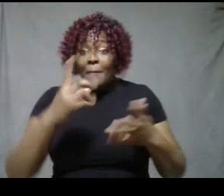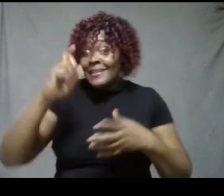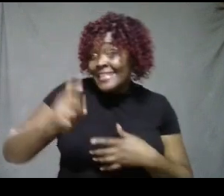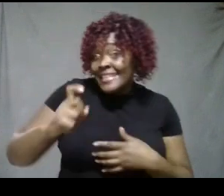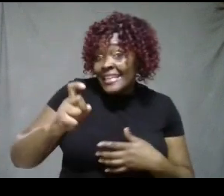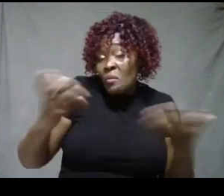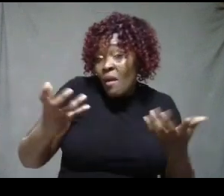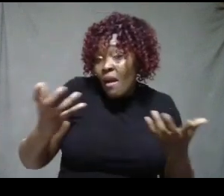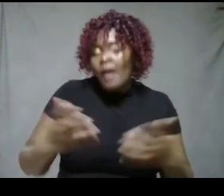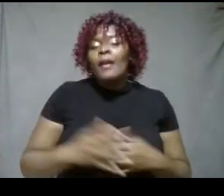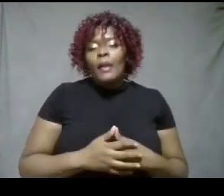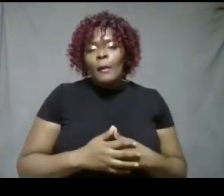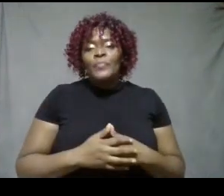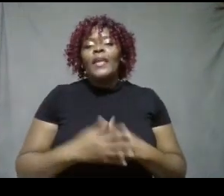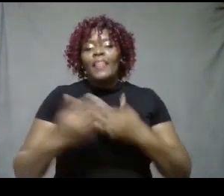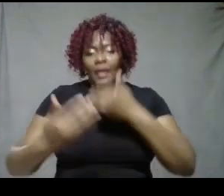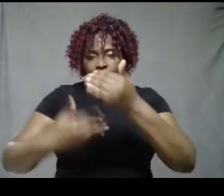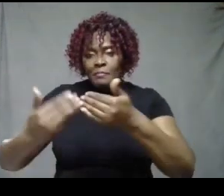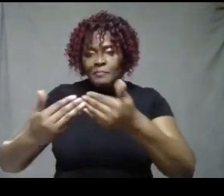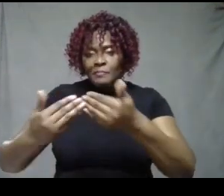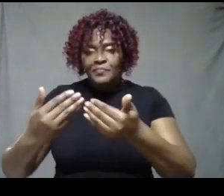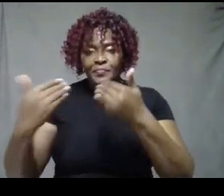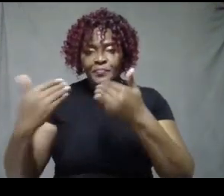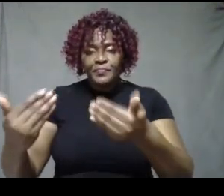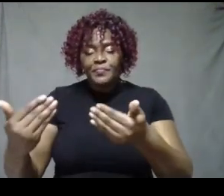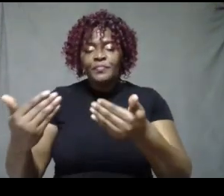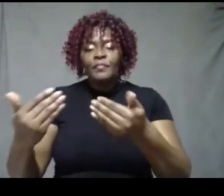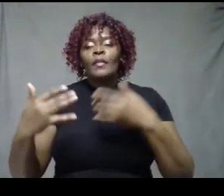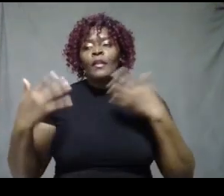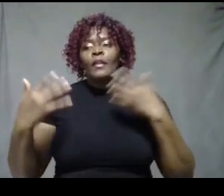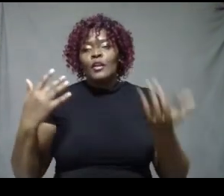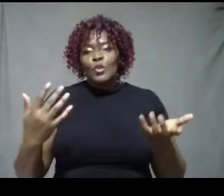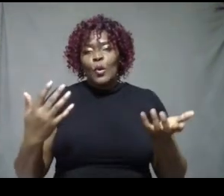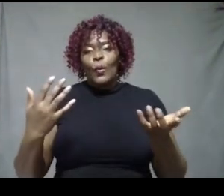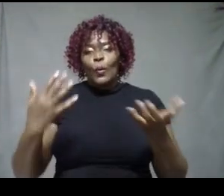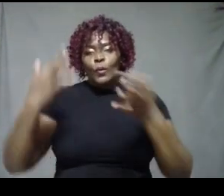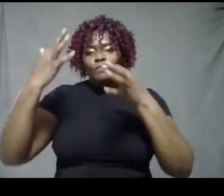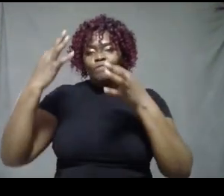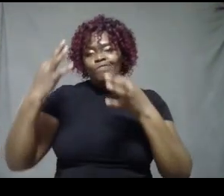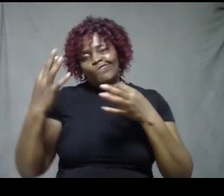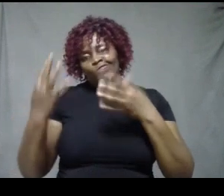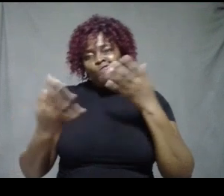this point, and then move forward from there as far as whether or not we need to